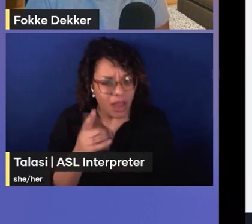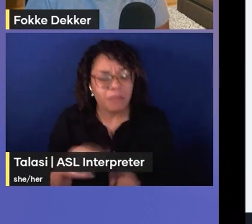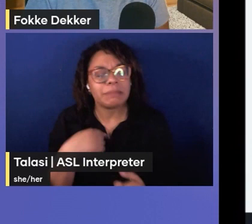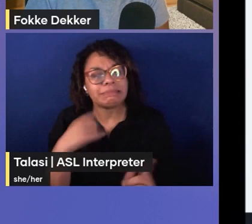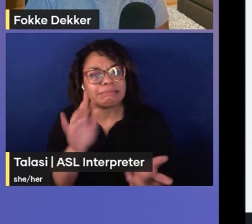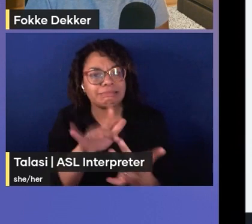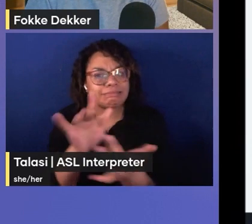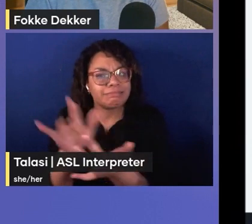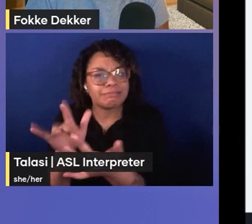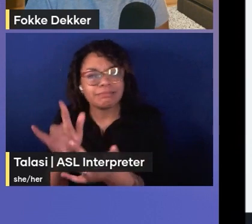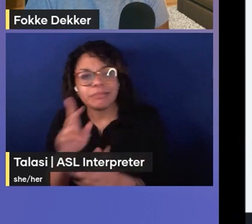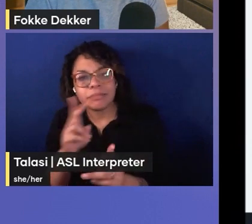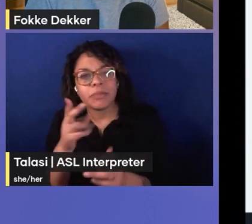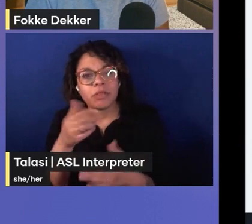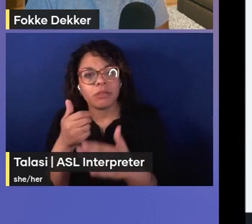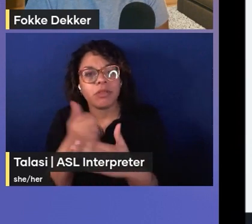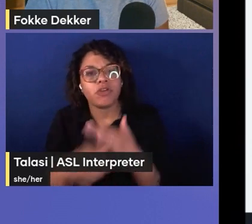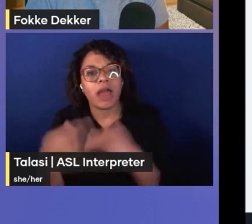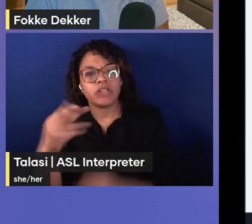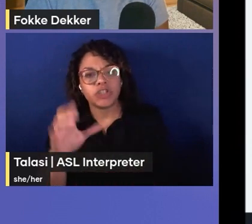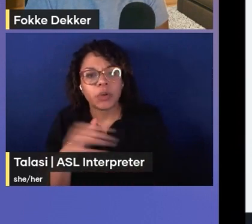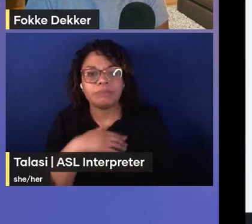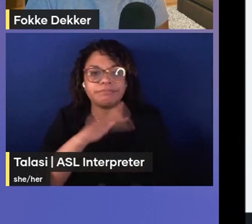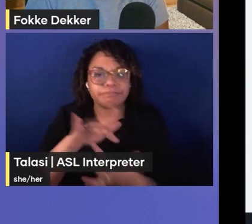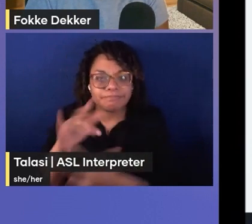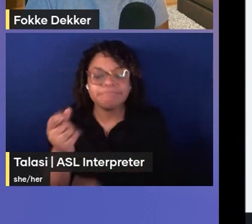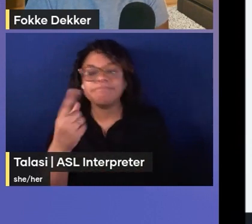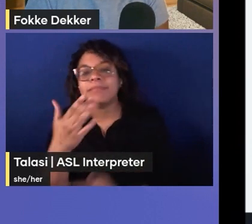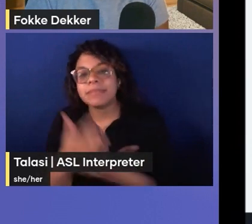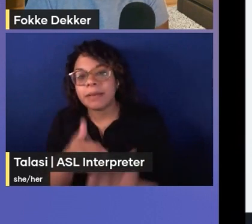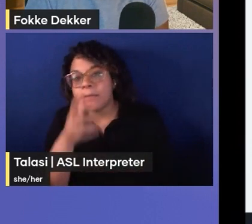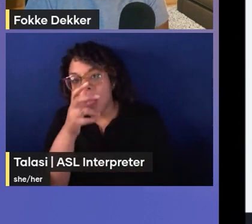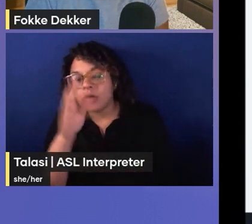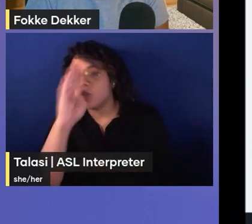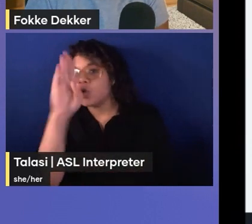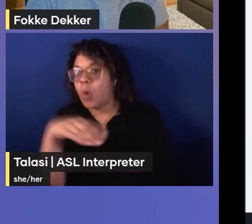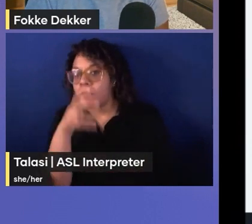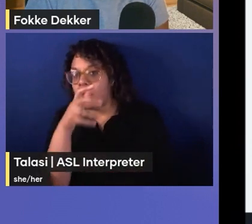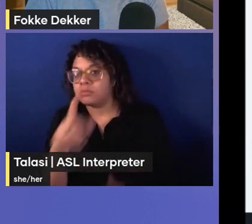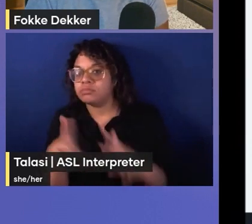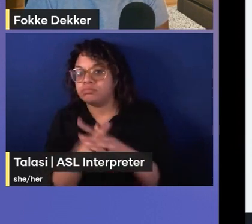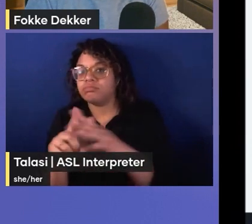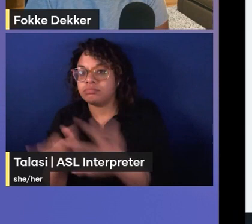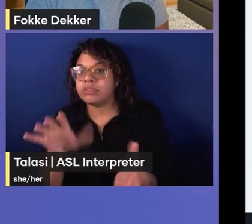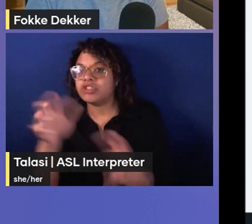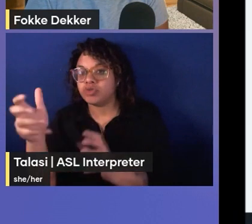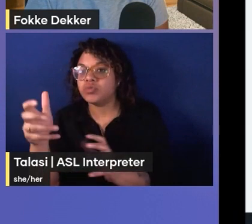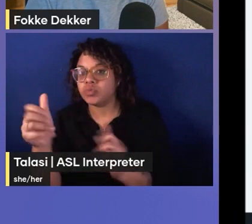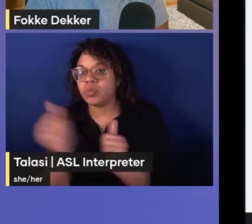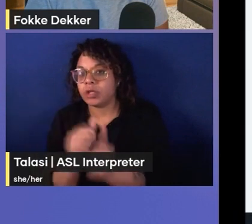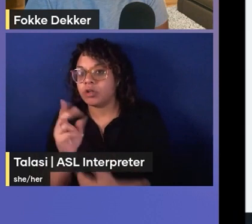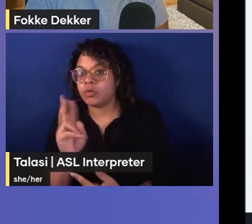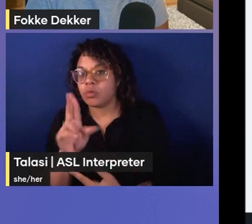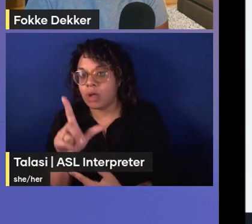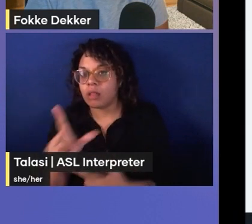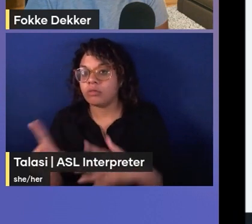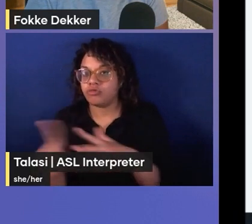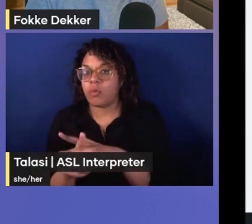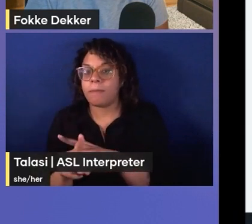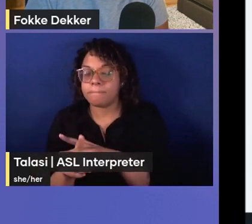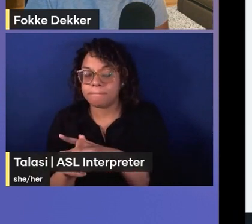at HashiCorp. There was some bugs or known bugs that there were some issues with that URL showing up into